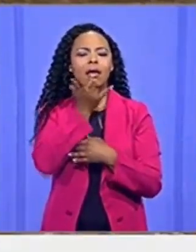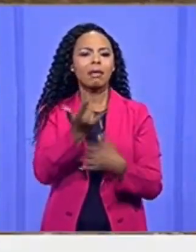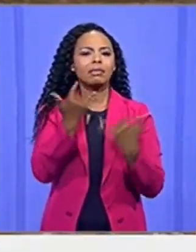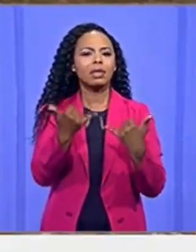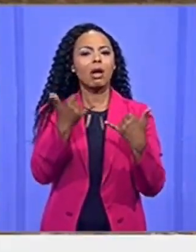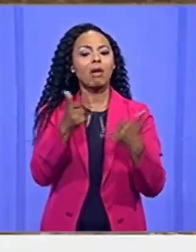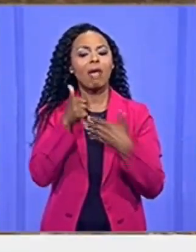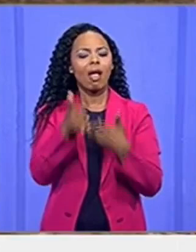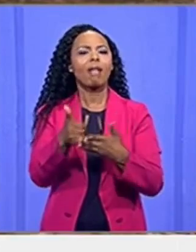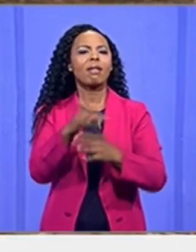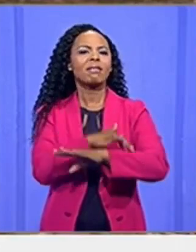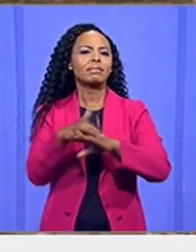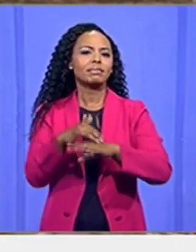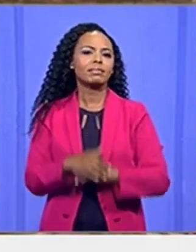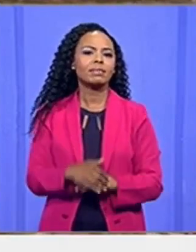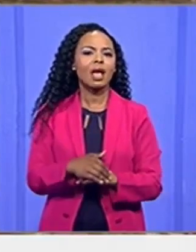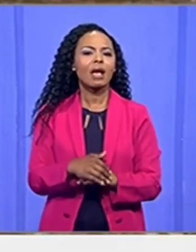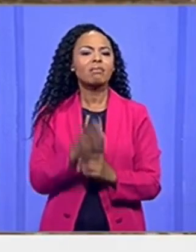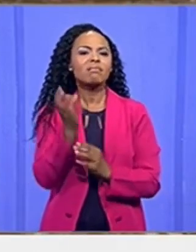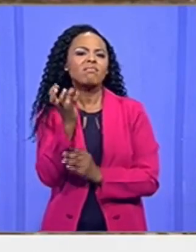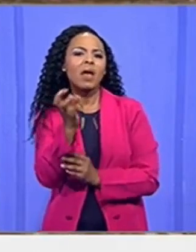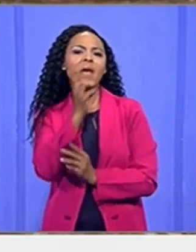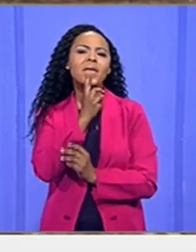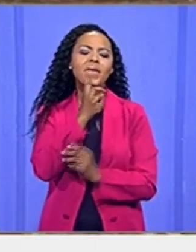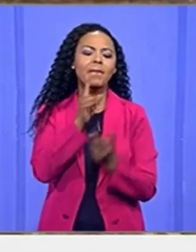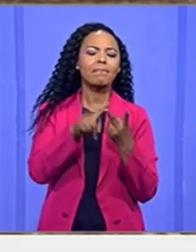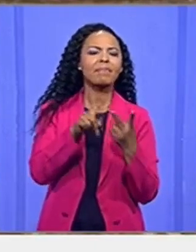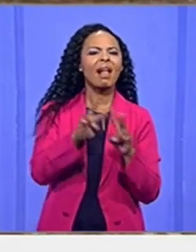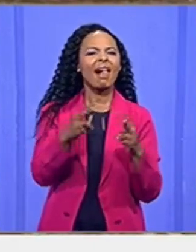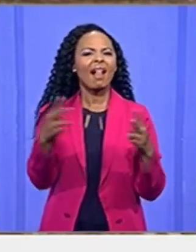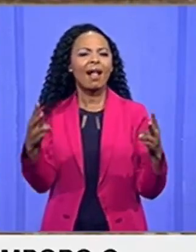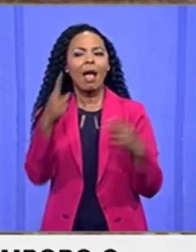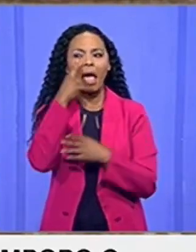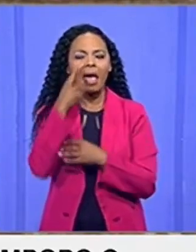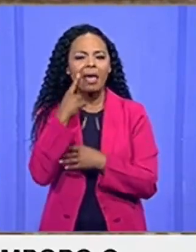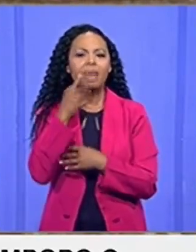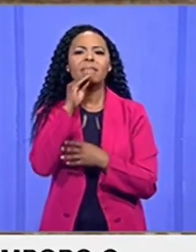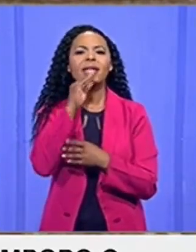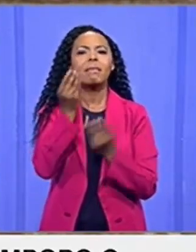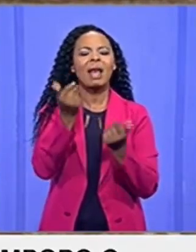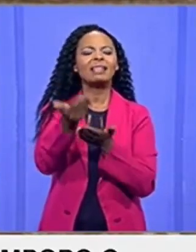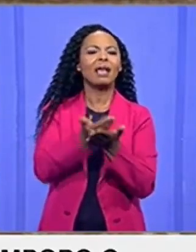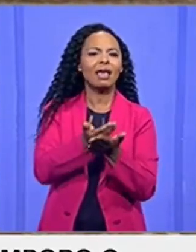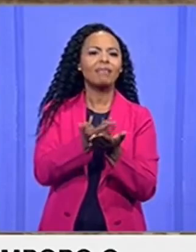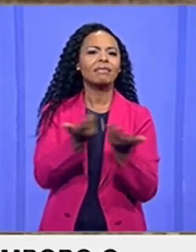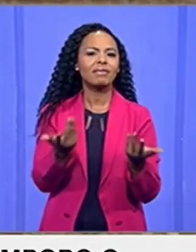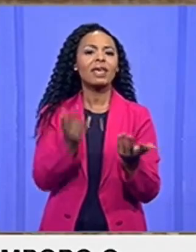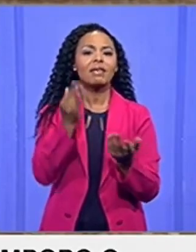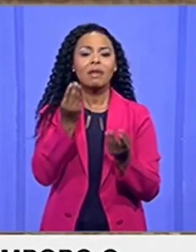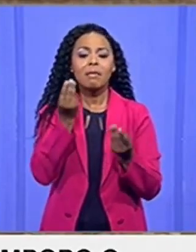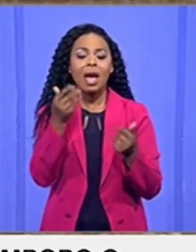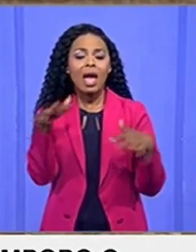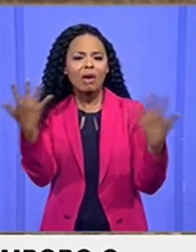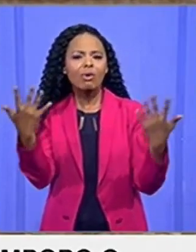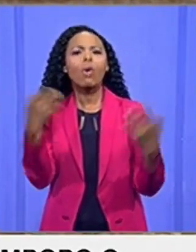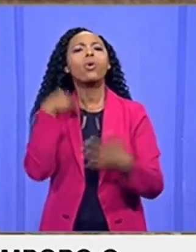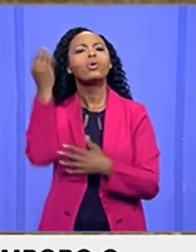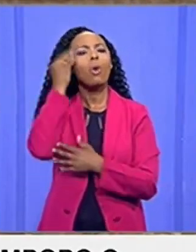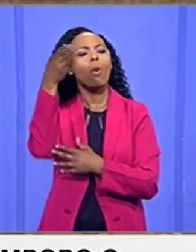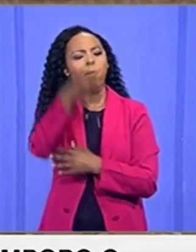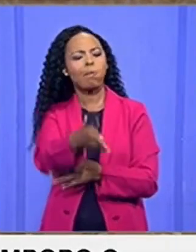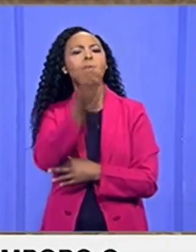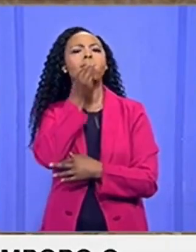everything. You save a lot of money. And then go sene tšhelete wa tseba gore ge ke tsoga dijo di gona ka tšhimo. So